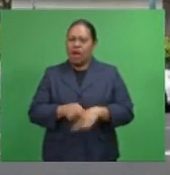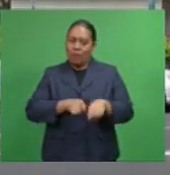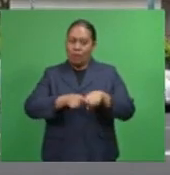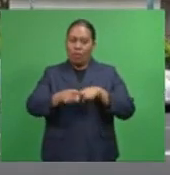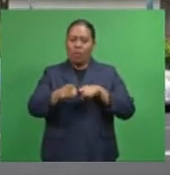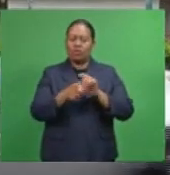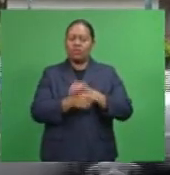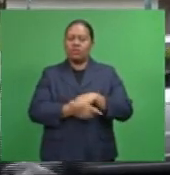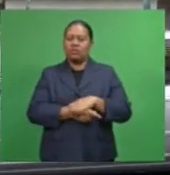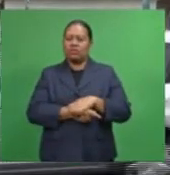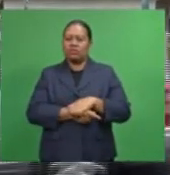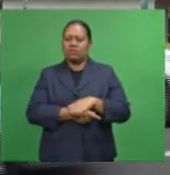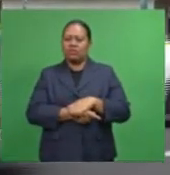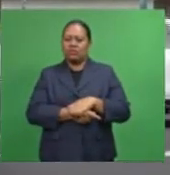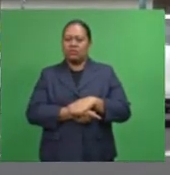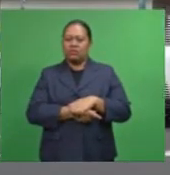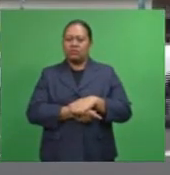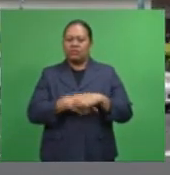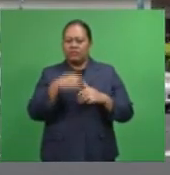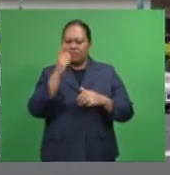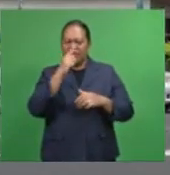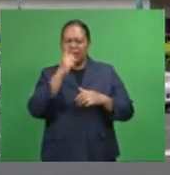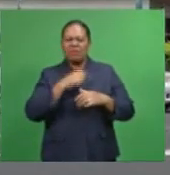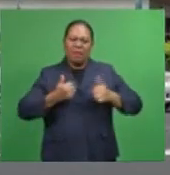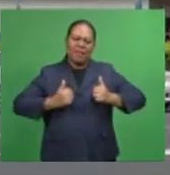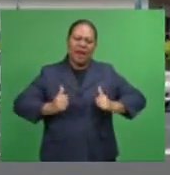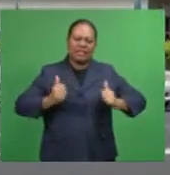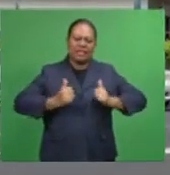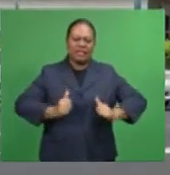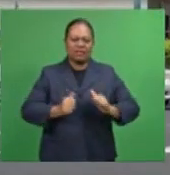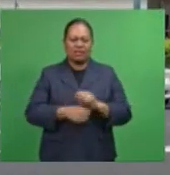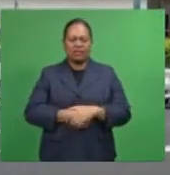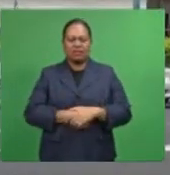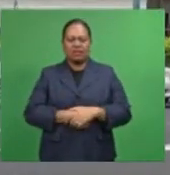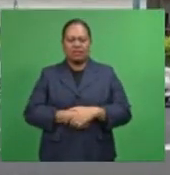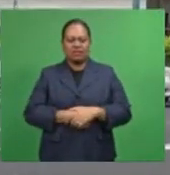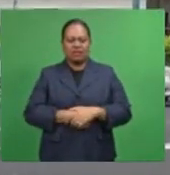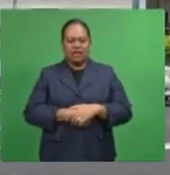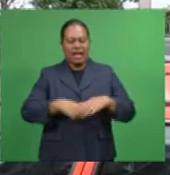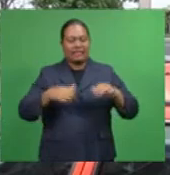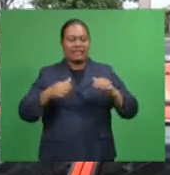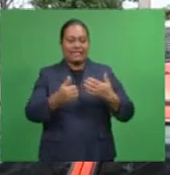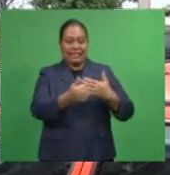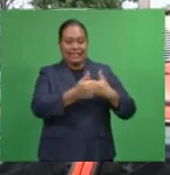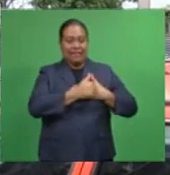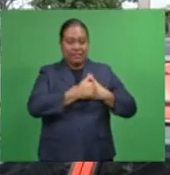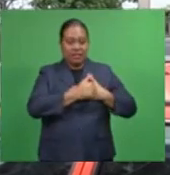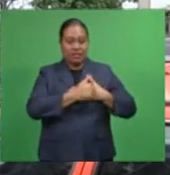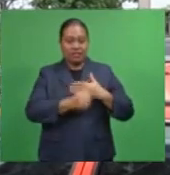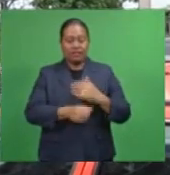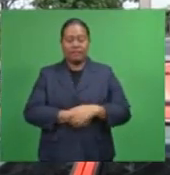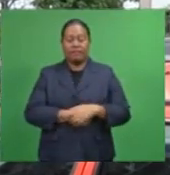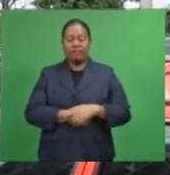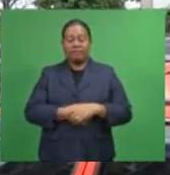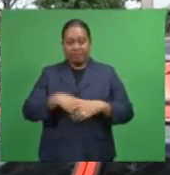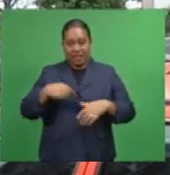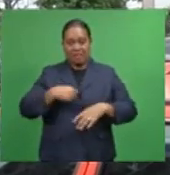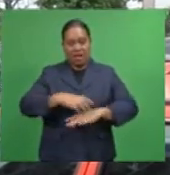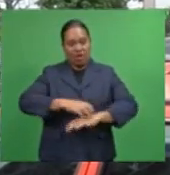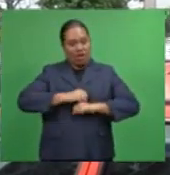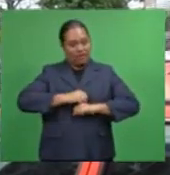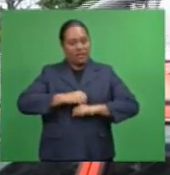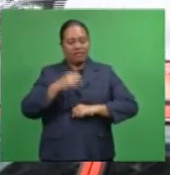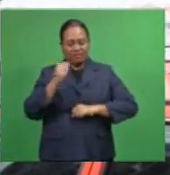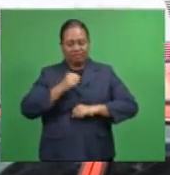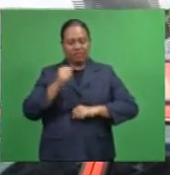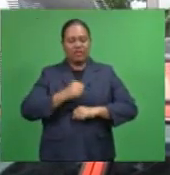majority of the public, they have been practicing safety and health. I'm confident that it will be a